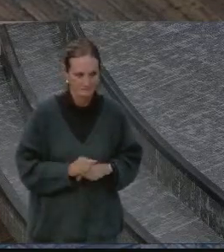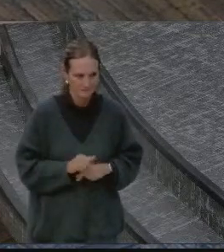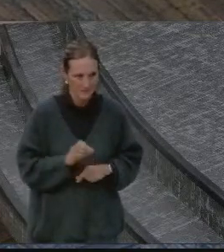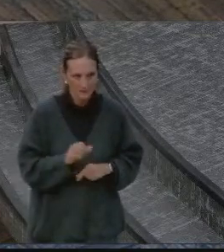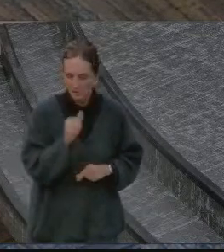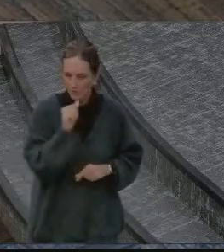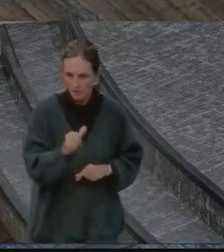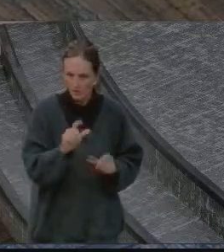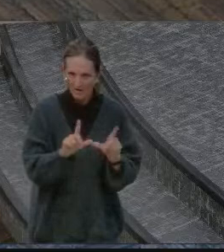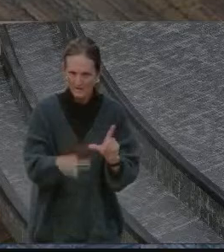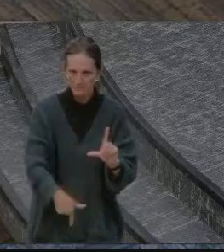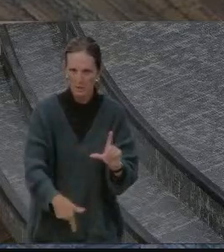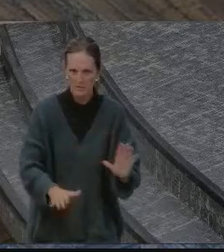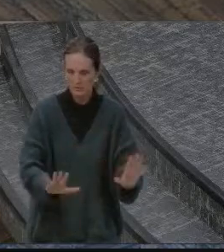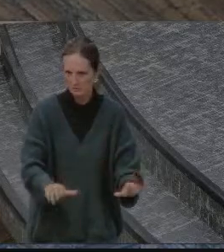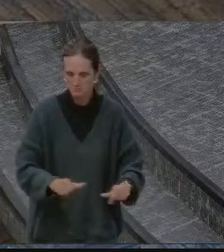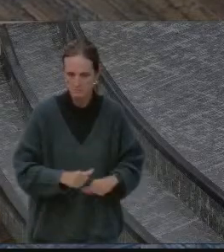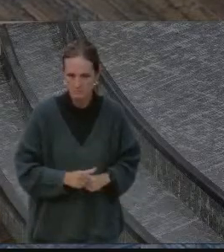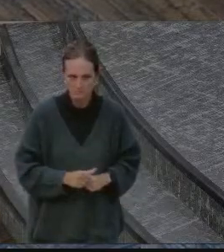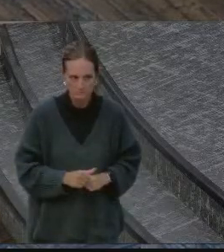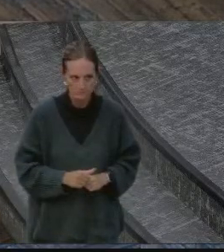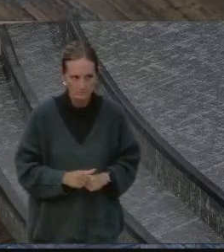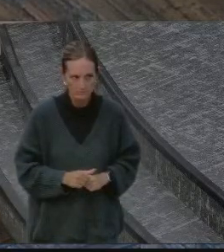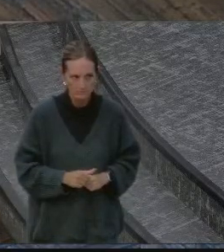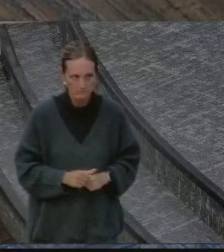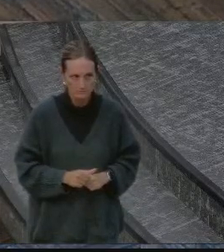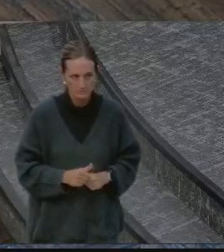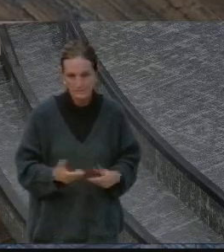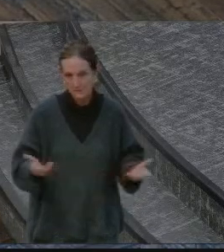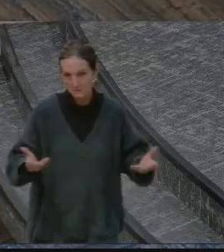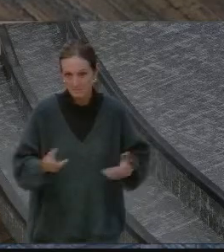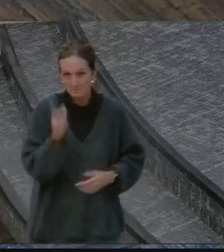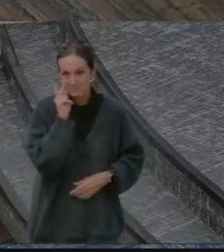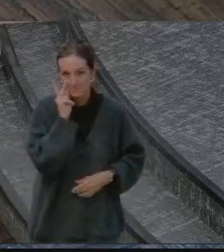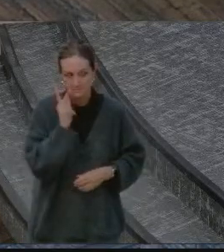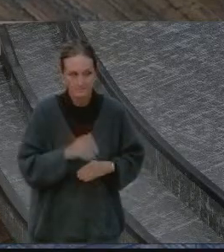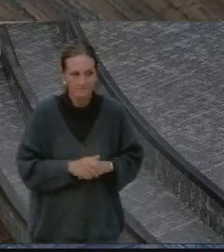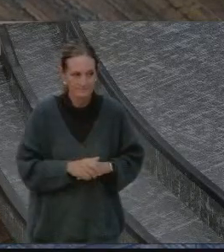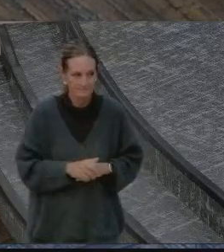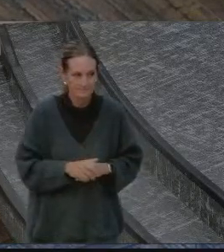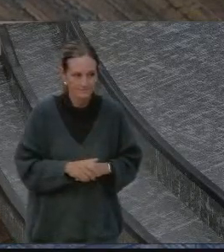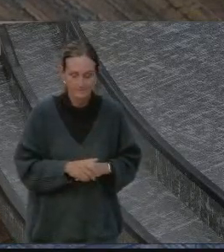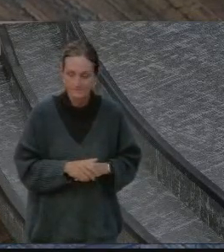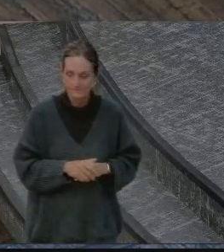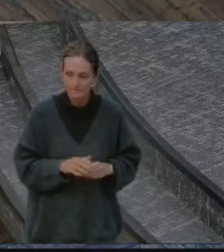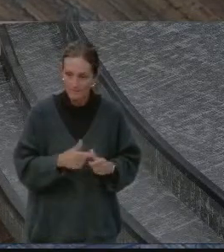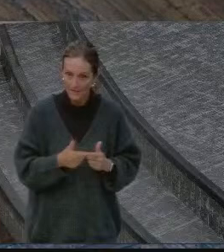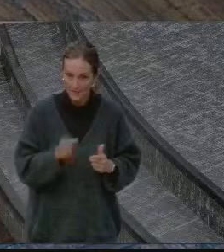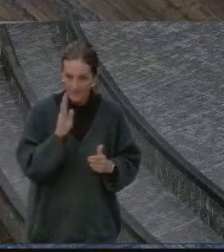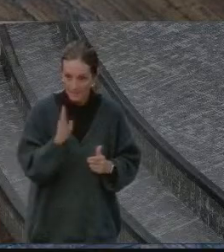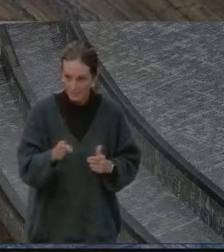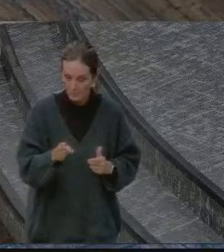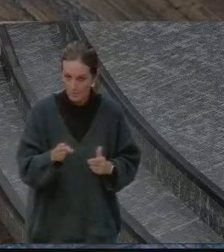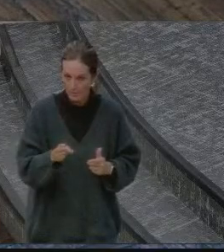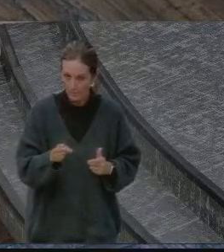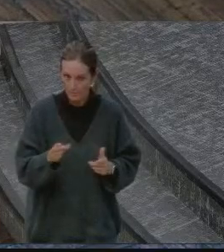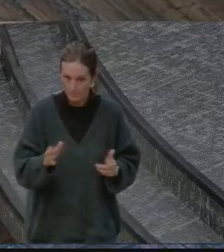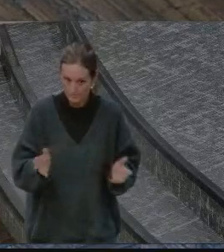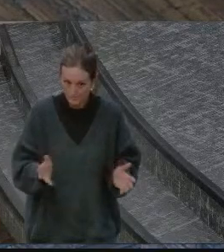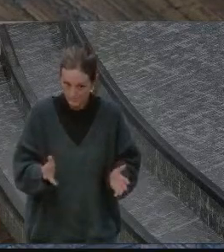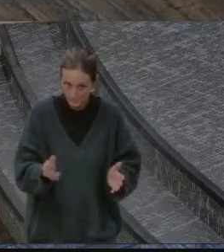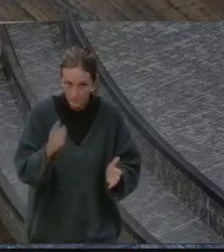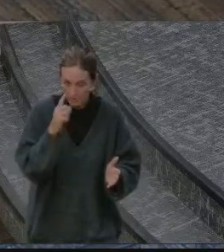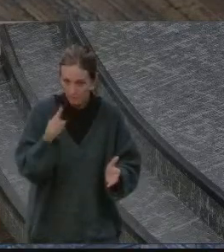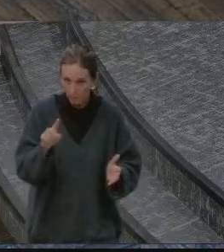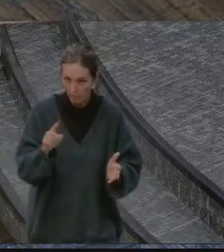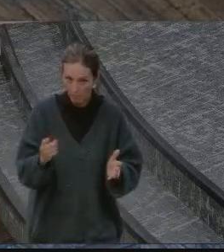expiration date on it when we have zero disparities. And then you'll push for better